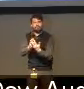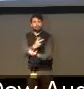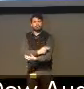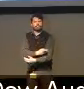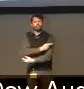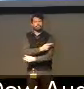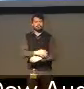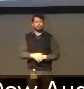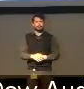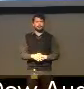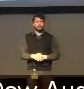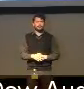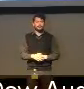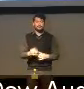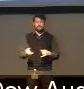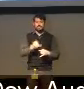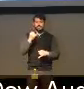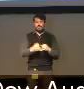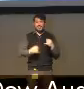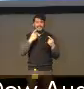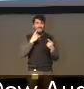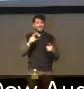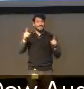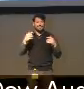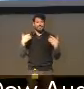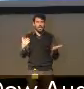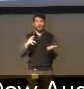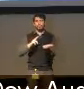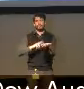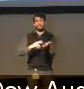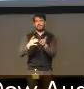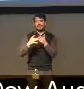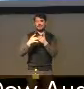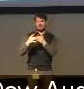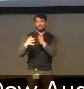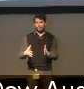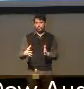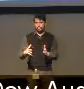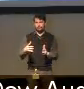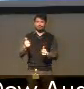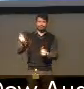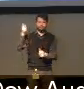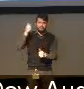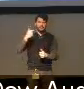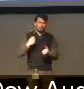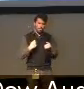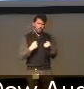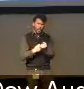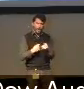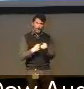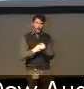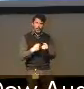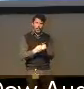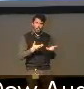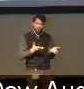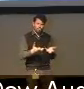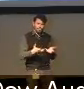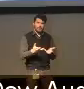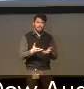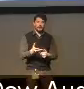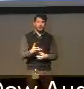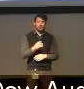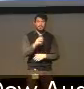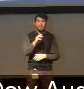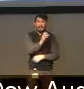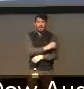think what worked was our nursing leadership in terms of the support they gave us. We started with bringing our clinical